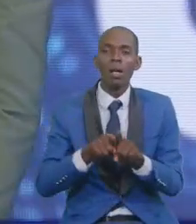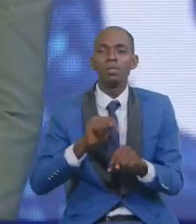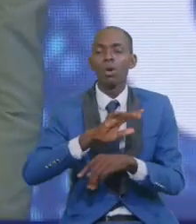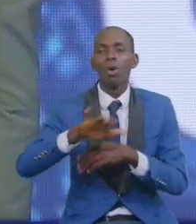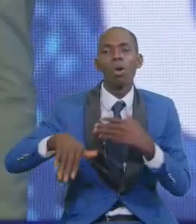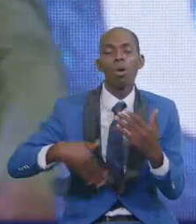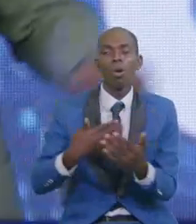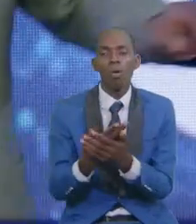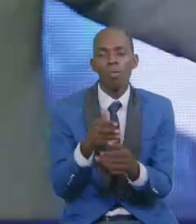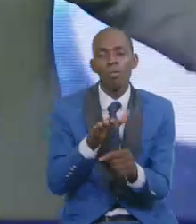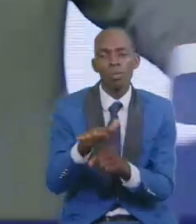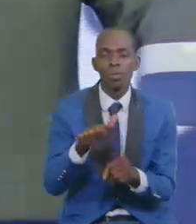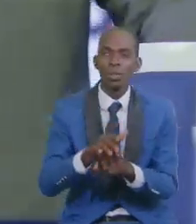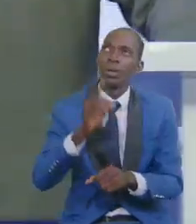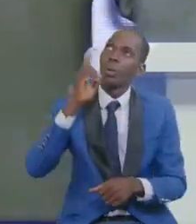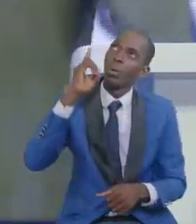one,